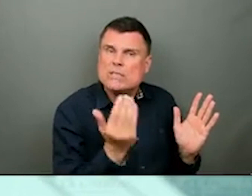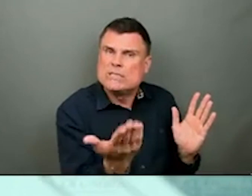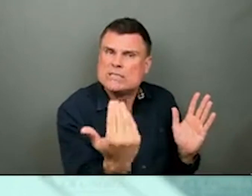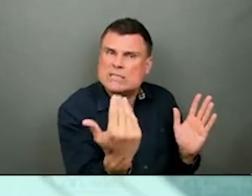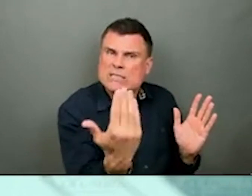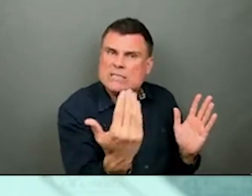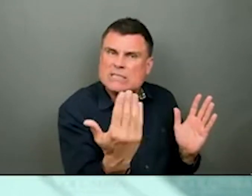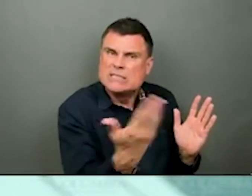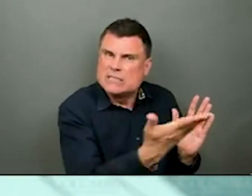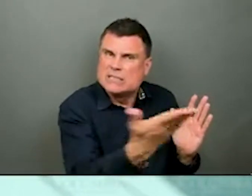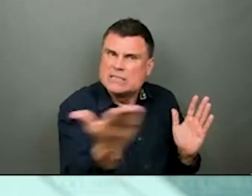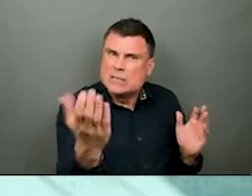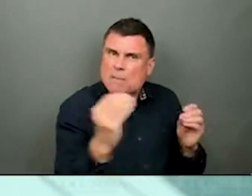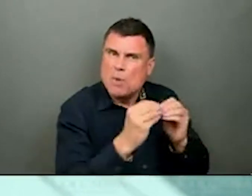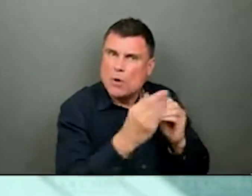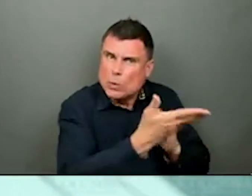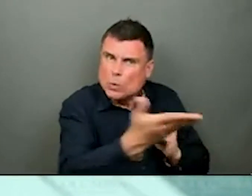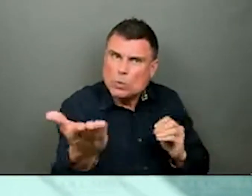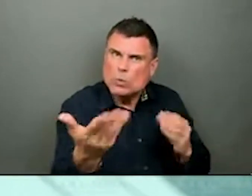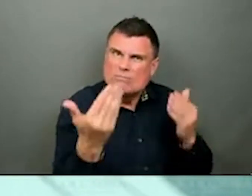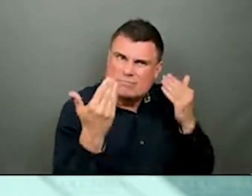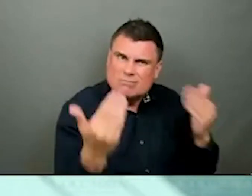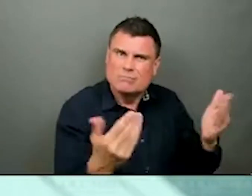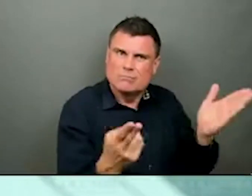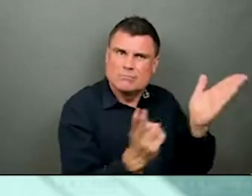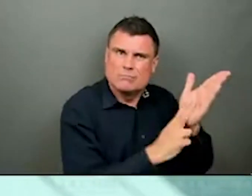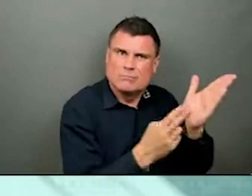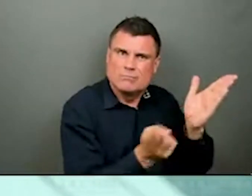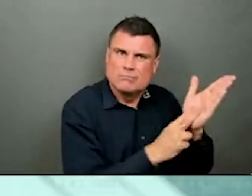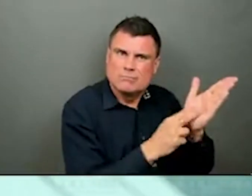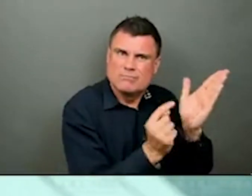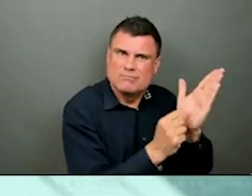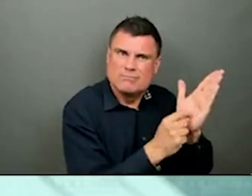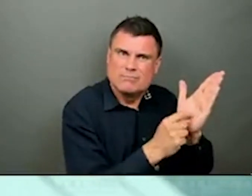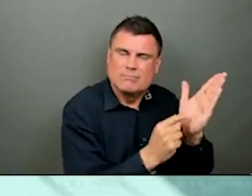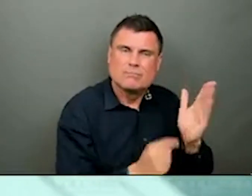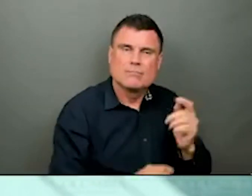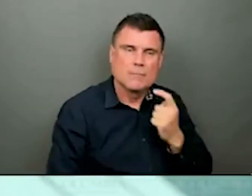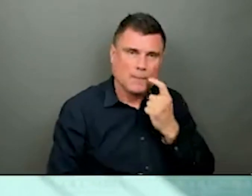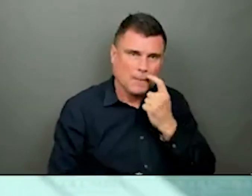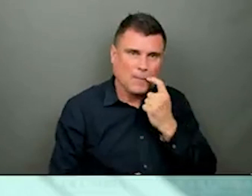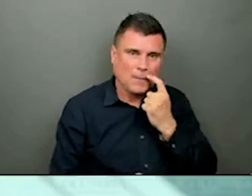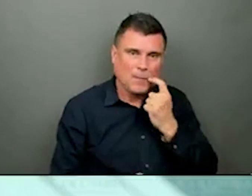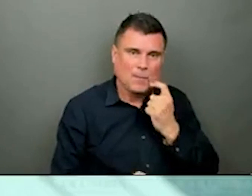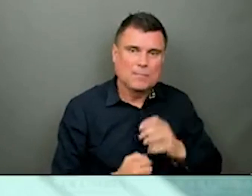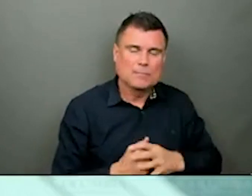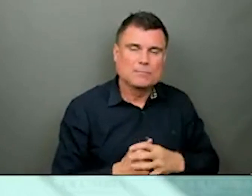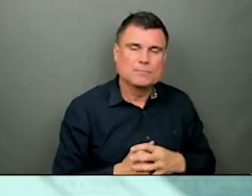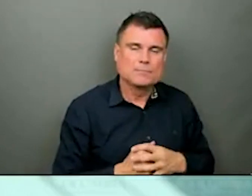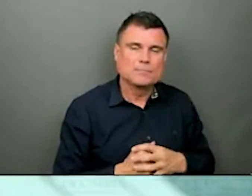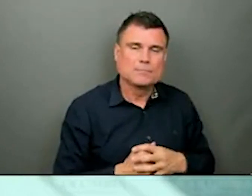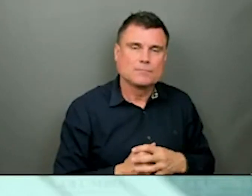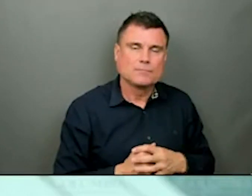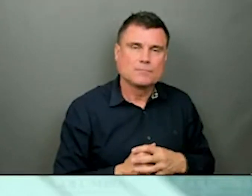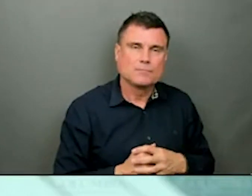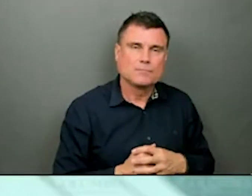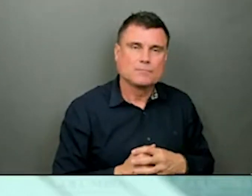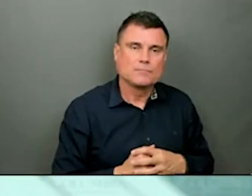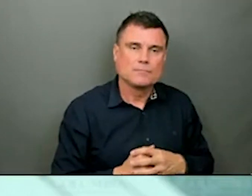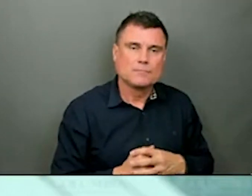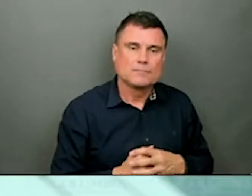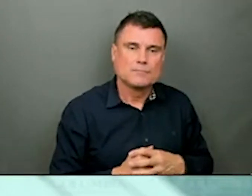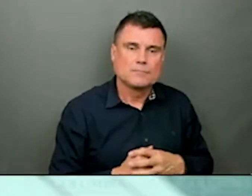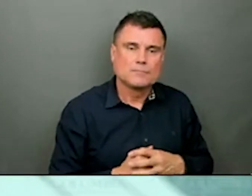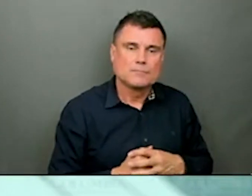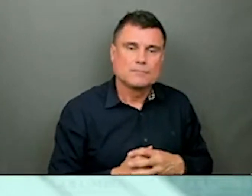that we're booking clinics and filling our clinics every week. Up to now, it hasn't been an issue, Rob, because we've